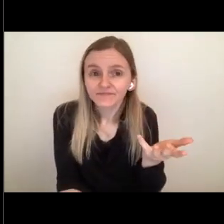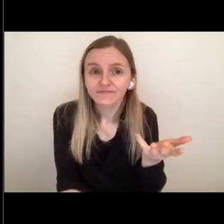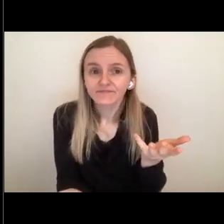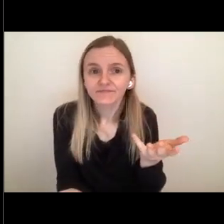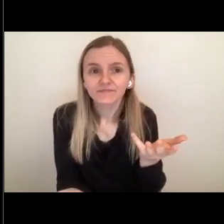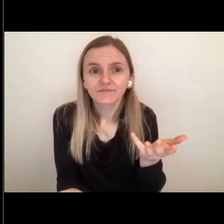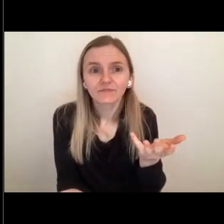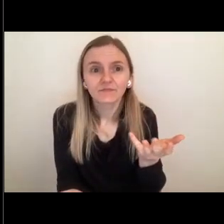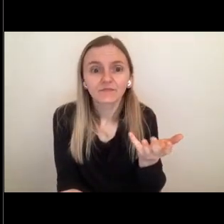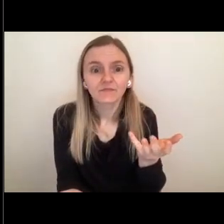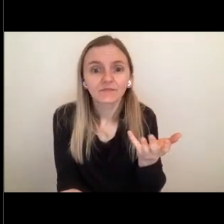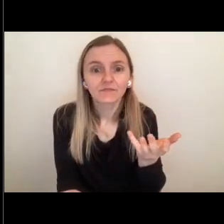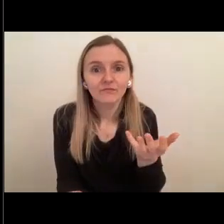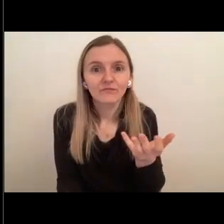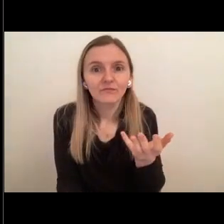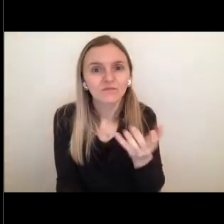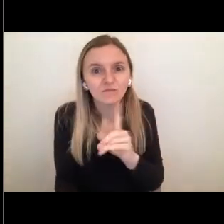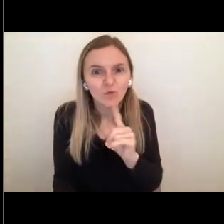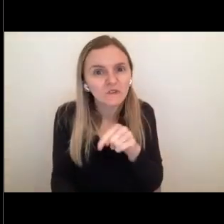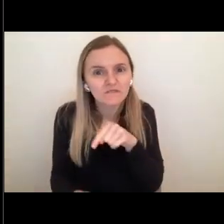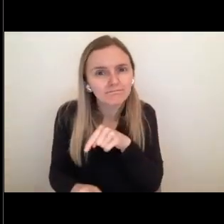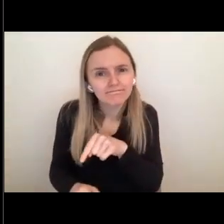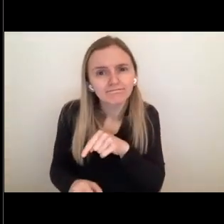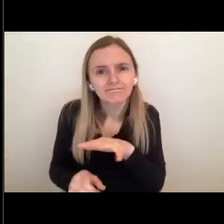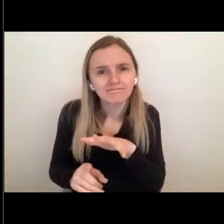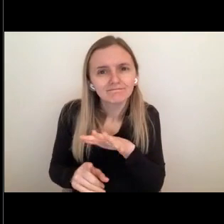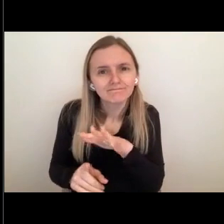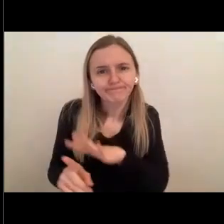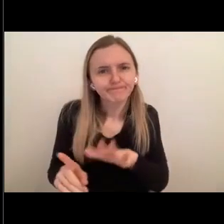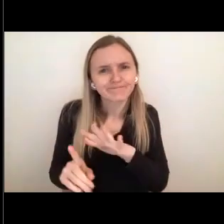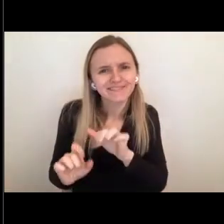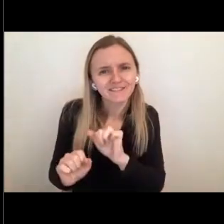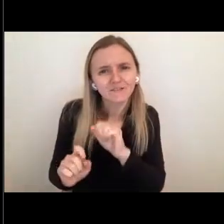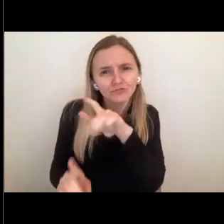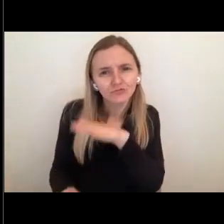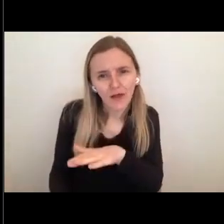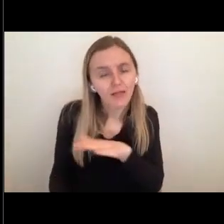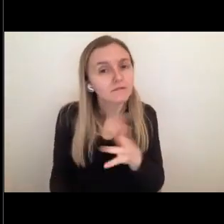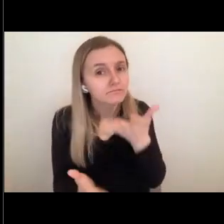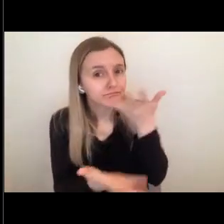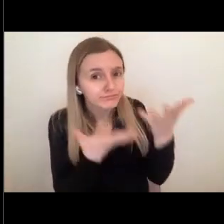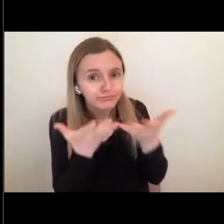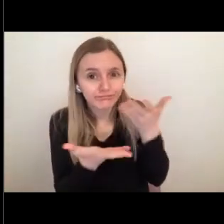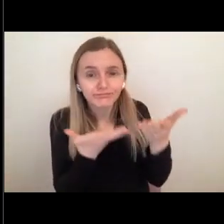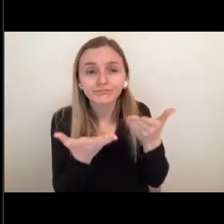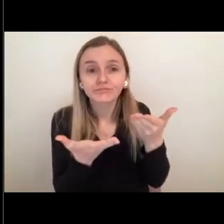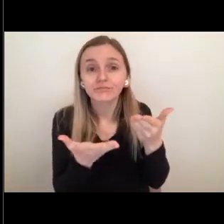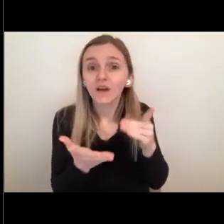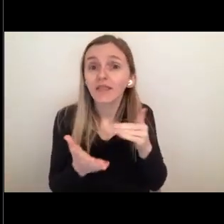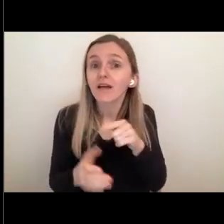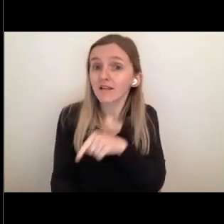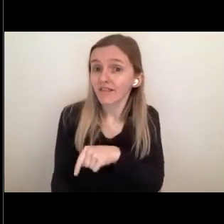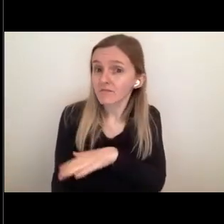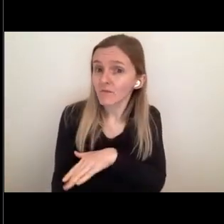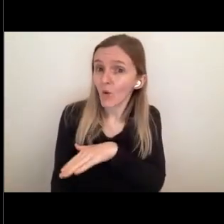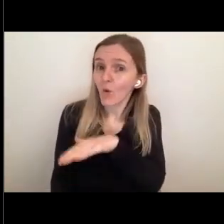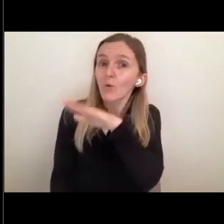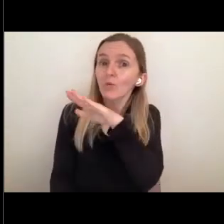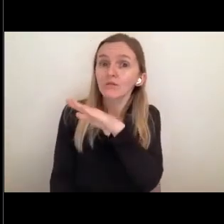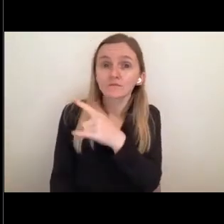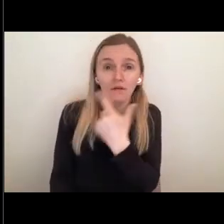what might be going on for your child and what works for them, and then working with that young person as they get older to then advocate for